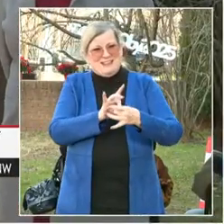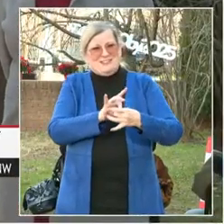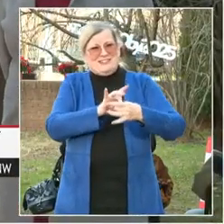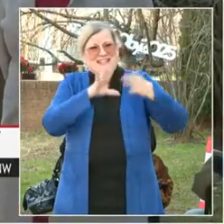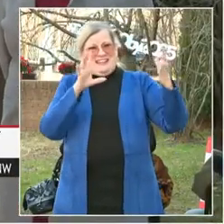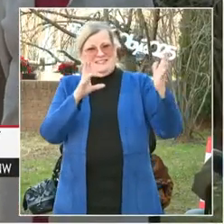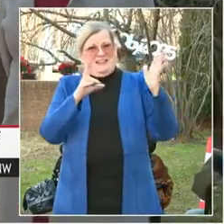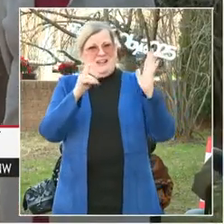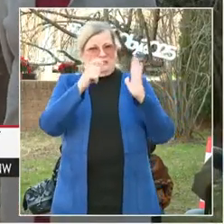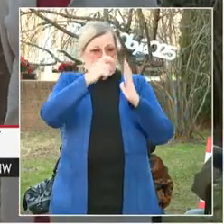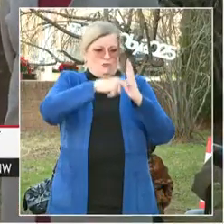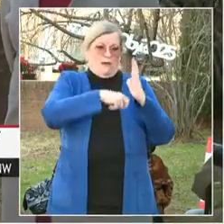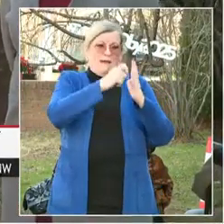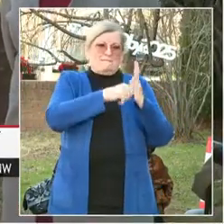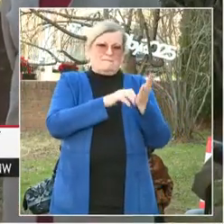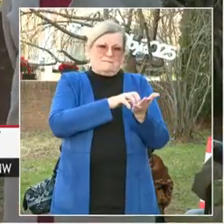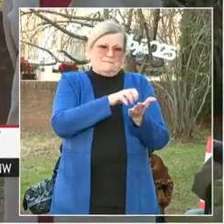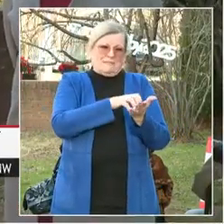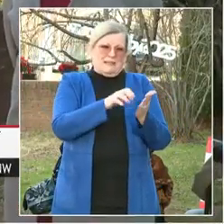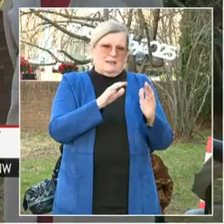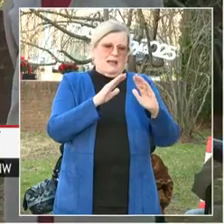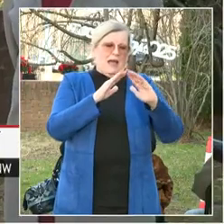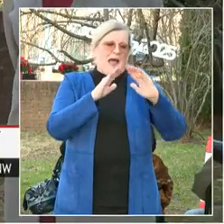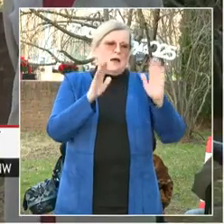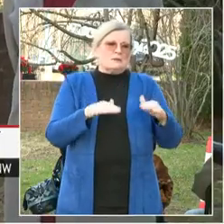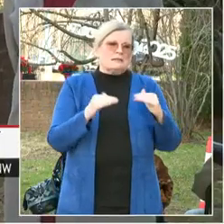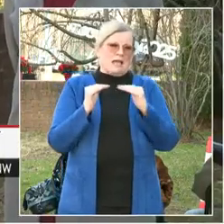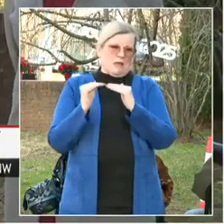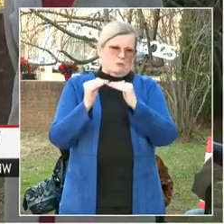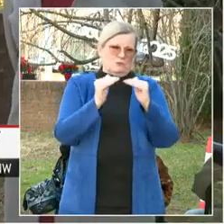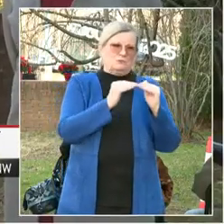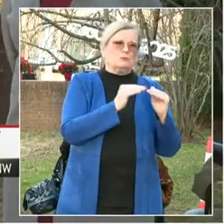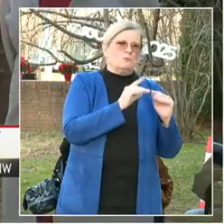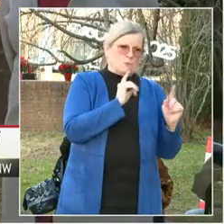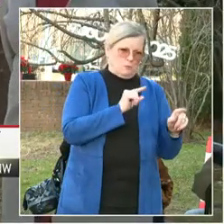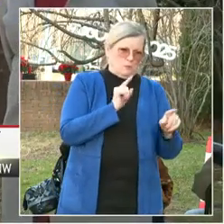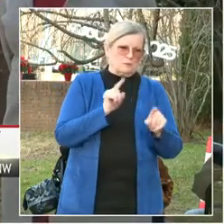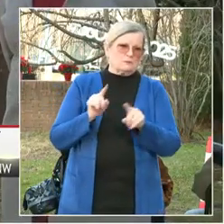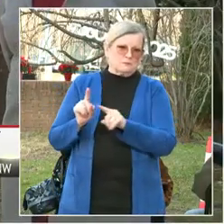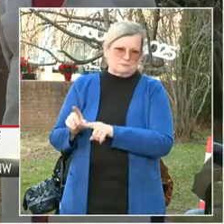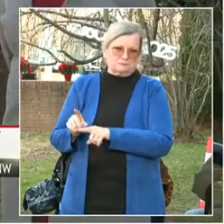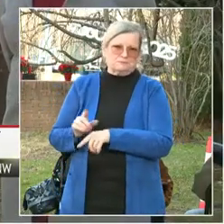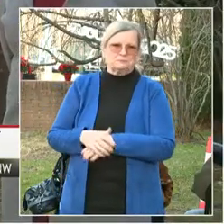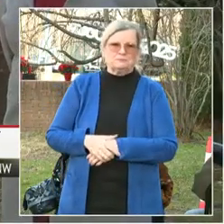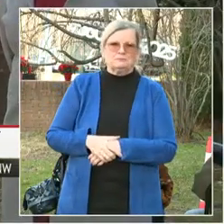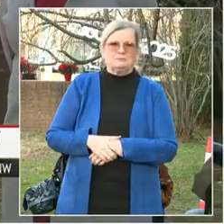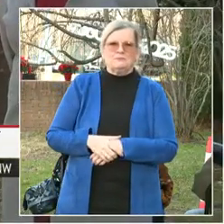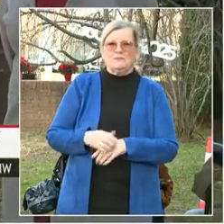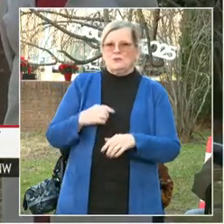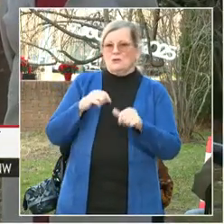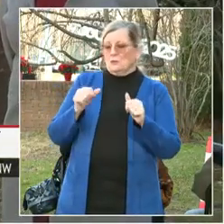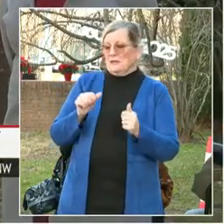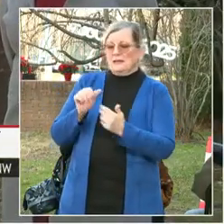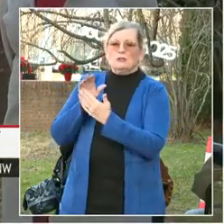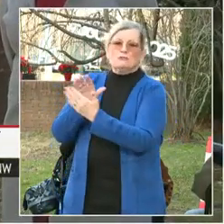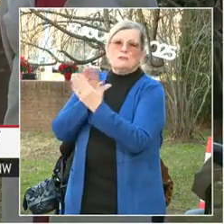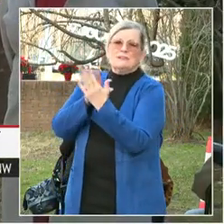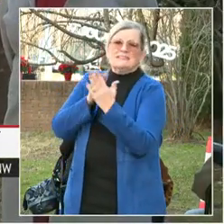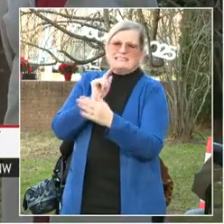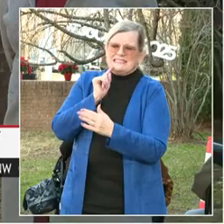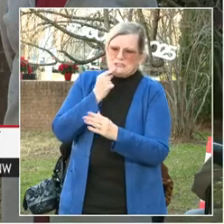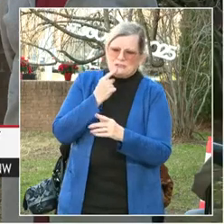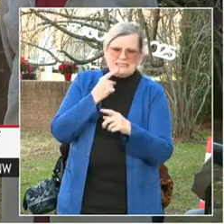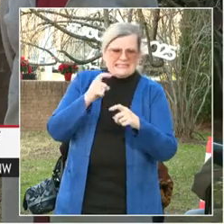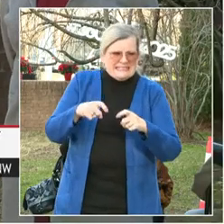to ensure that we are providing the necessary support for the district's most pressing priorities and needs. I knew I could start my next chapter because the